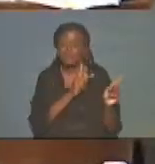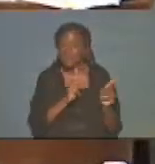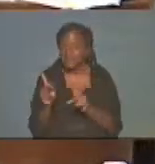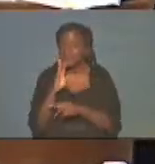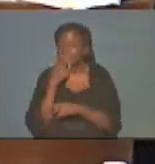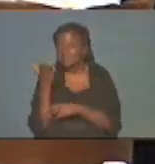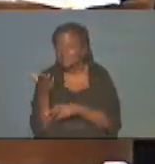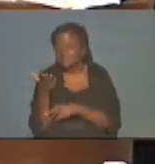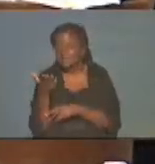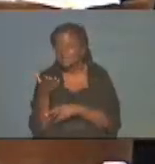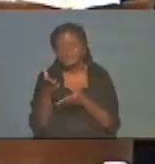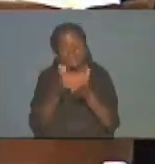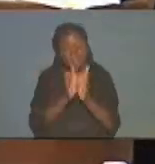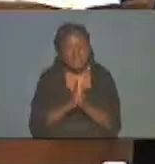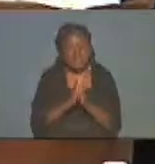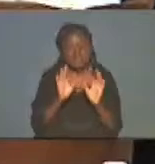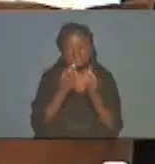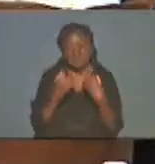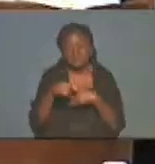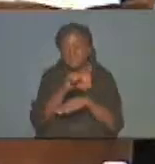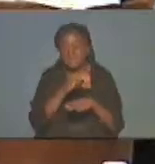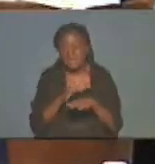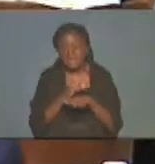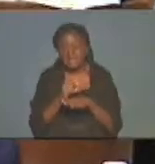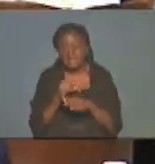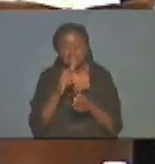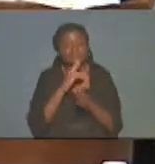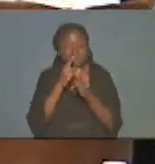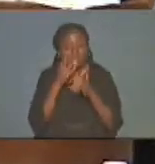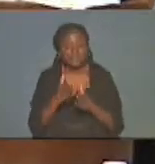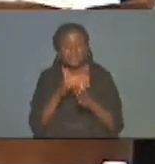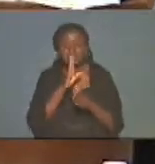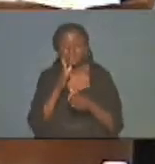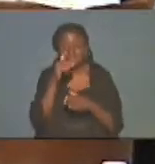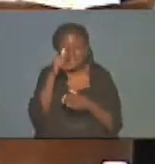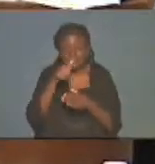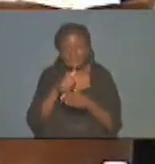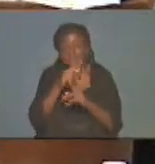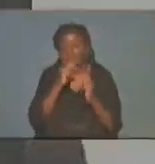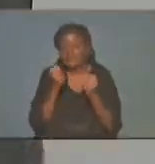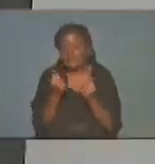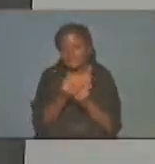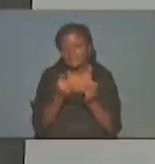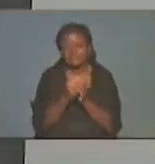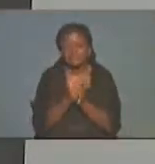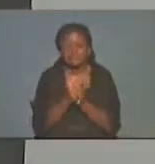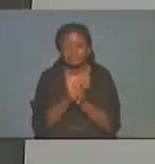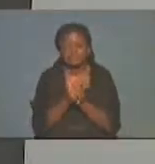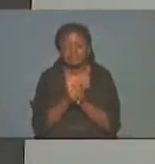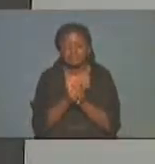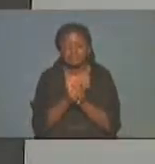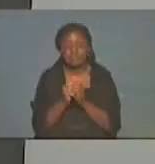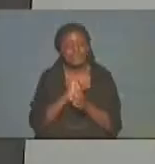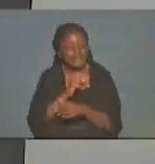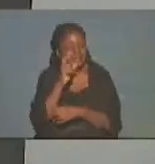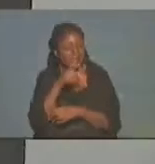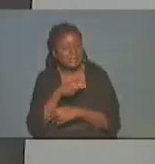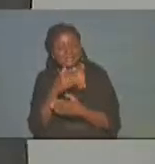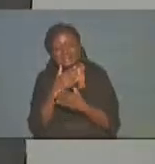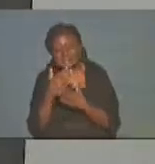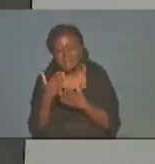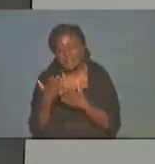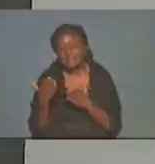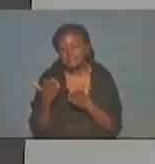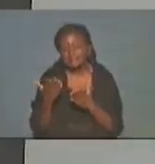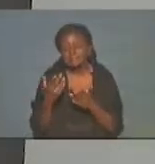also issued an appeal for Family Island correspondents to be part of the team. I need some stringers, what we call